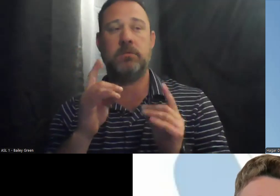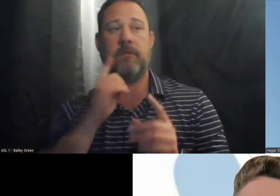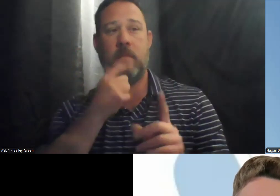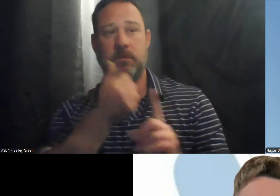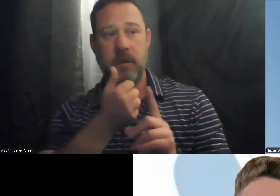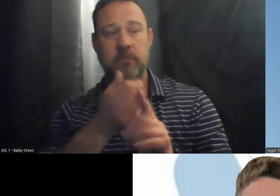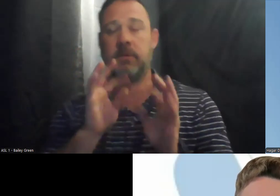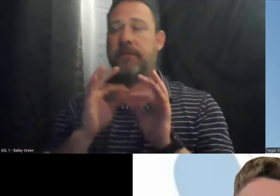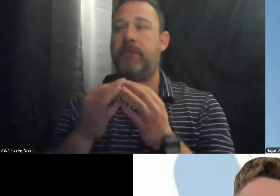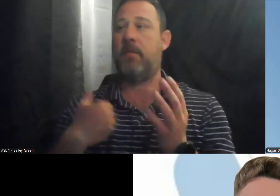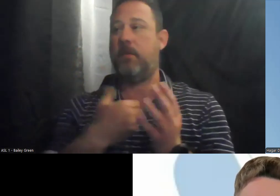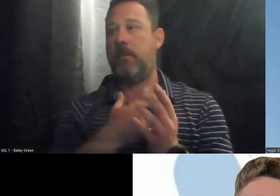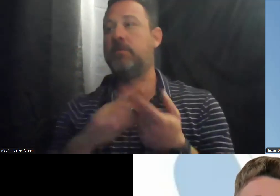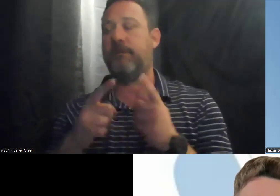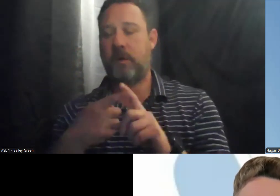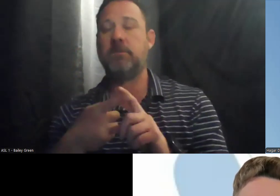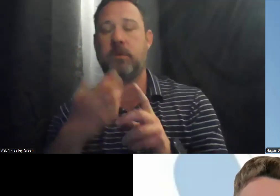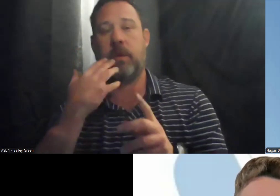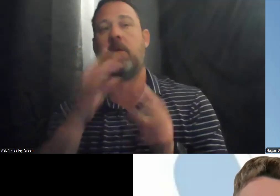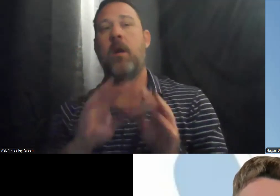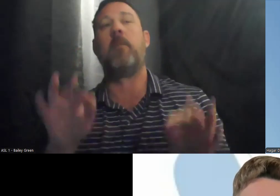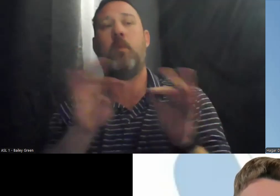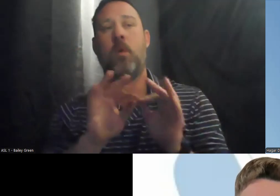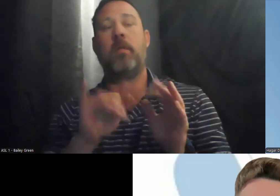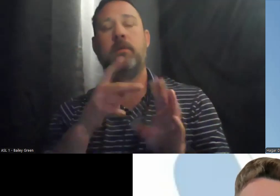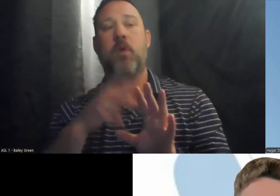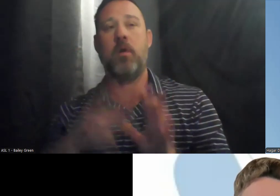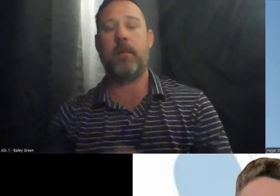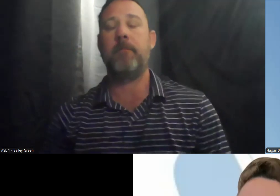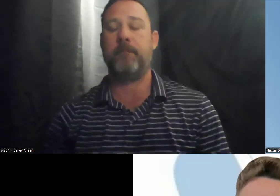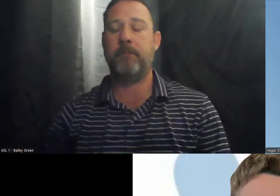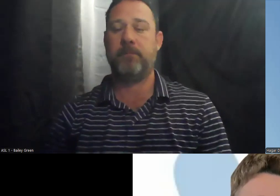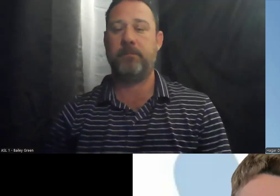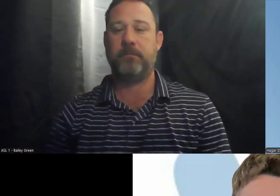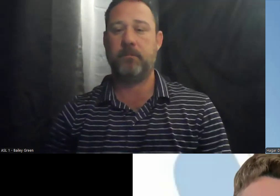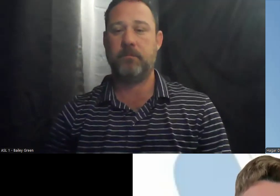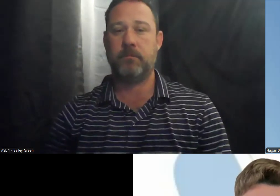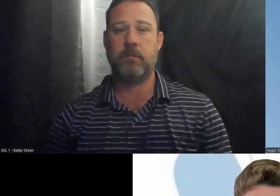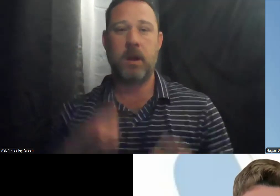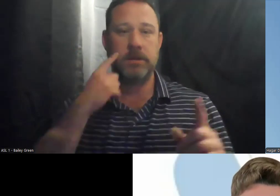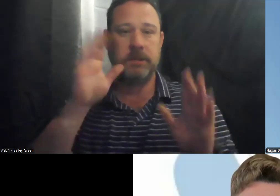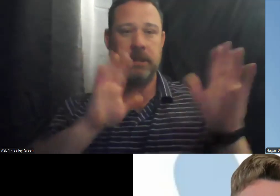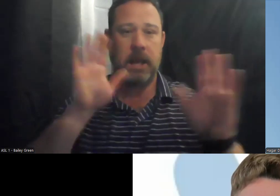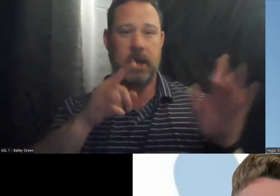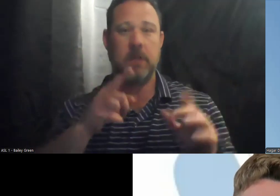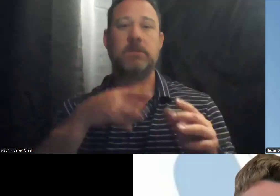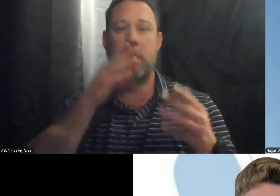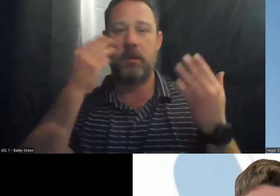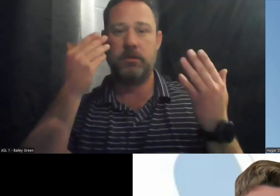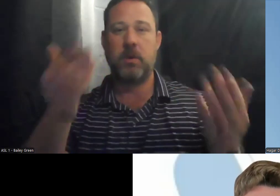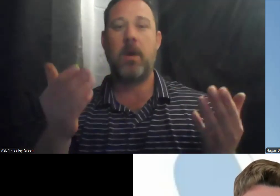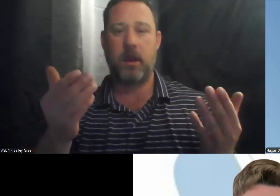and family members and friends, so that they know how vital these programs are. I'm seeing hands now, so I'll let you go